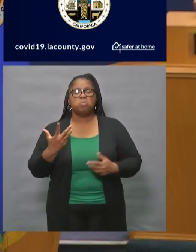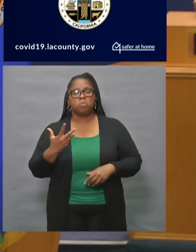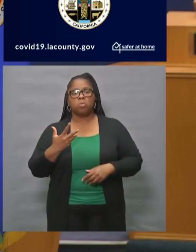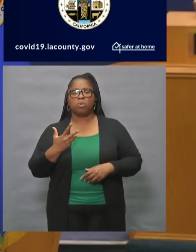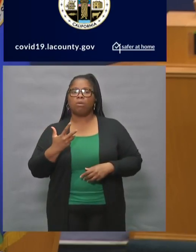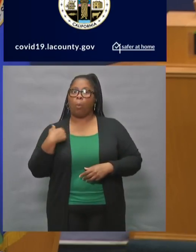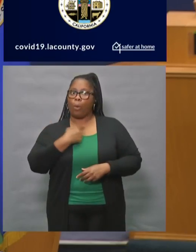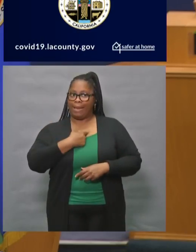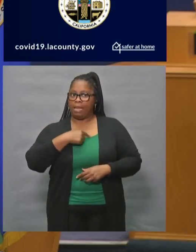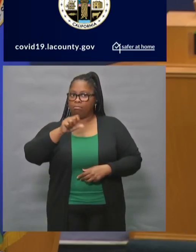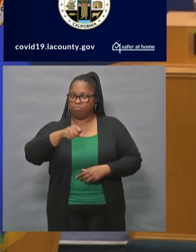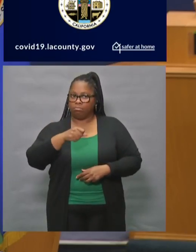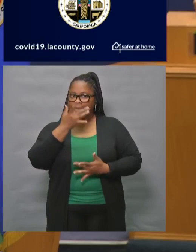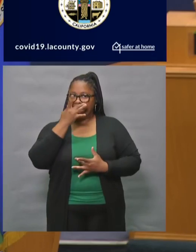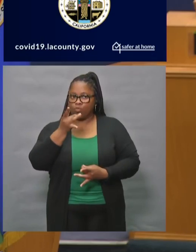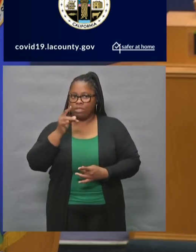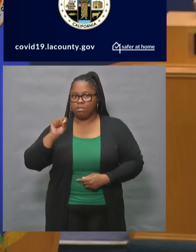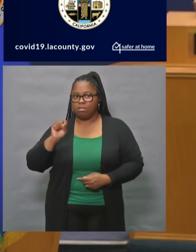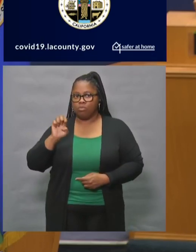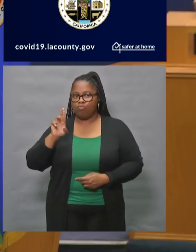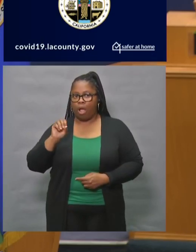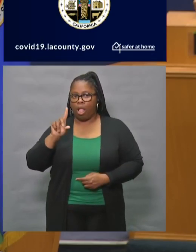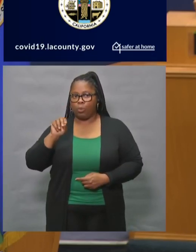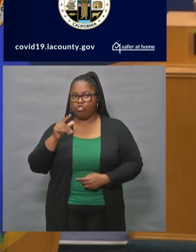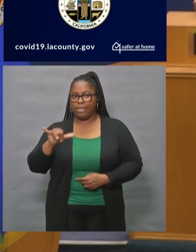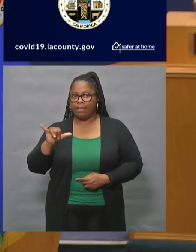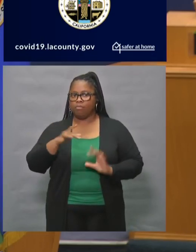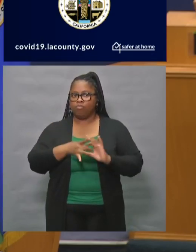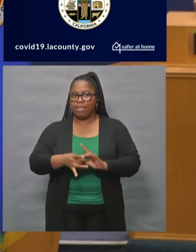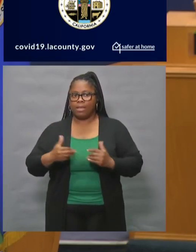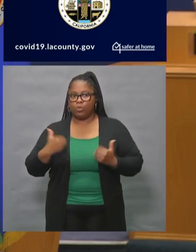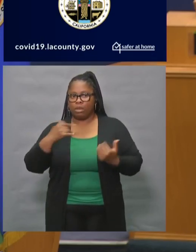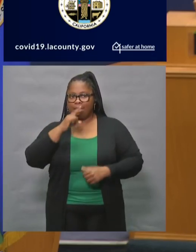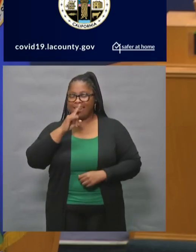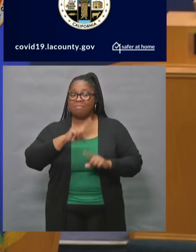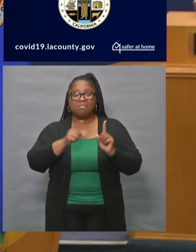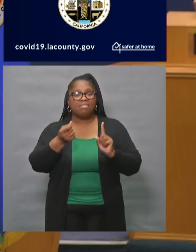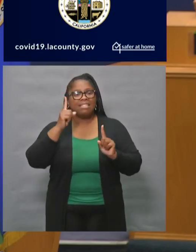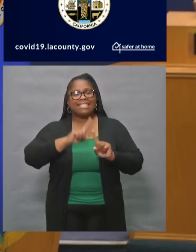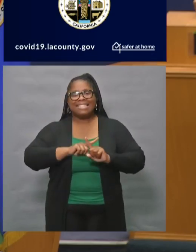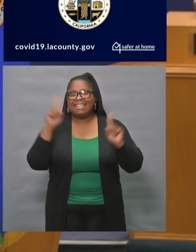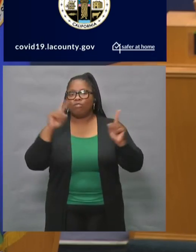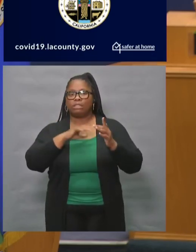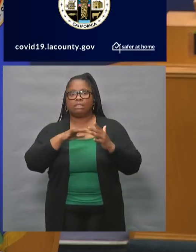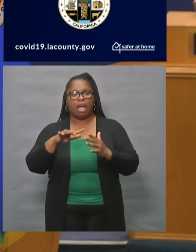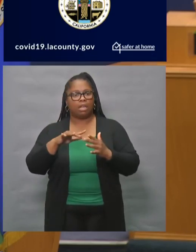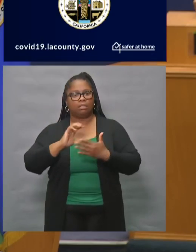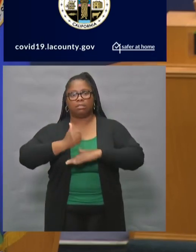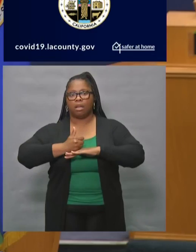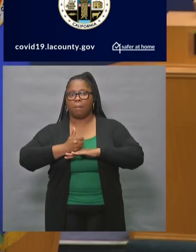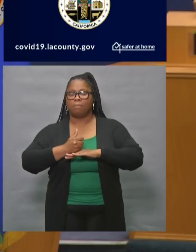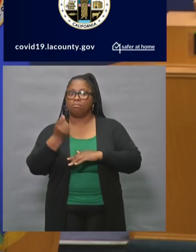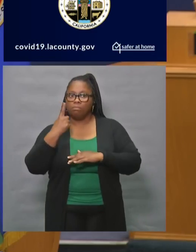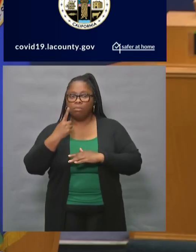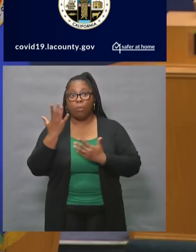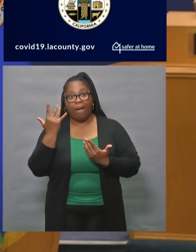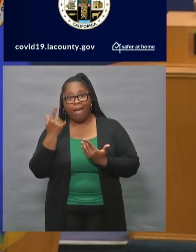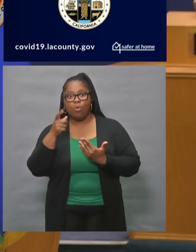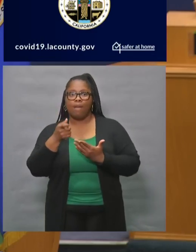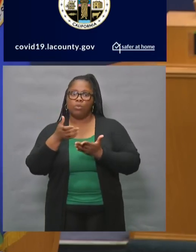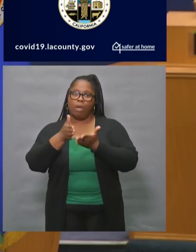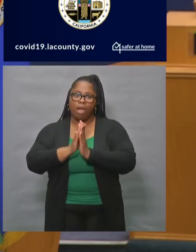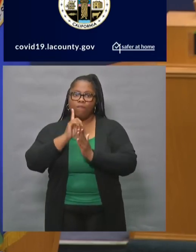of interest in serology around young kids. It's a very different study design. You do have to get a lot of permissions, and